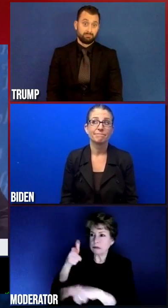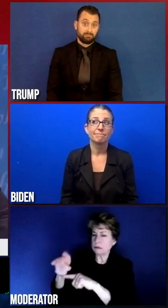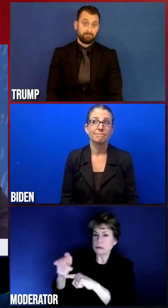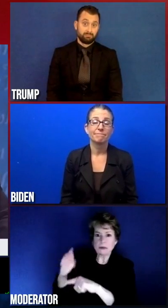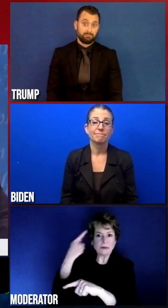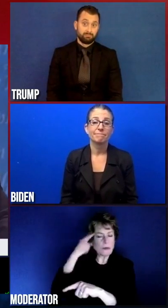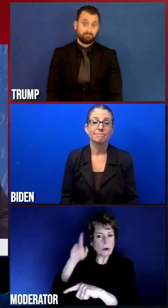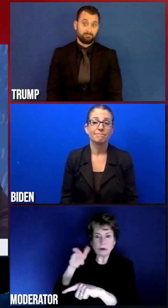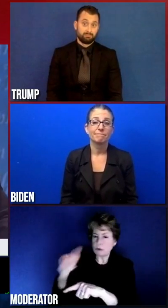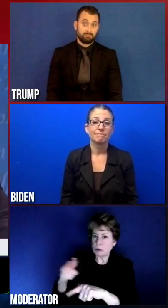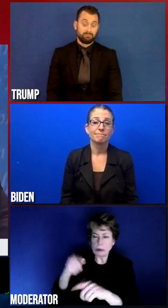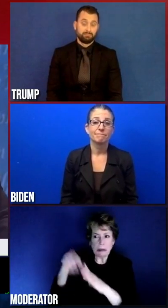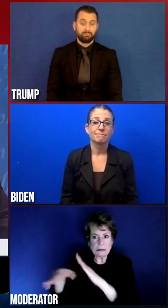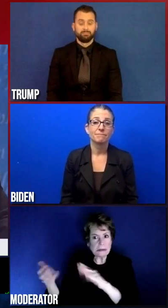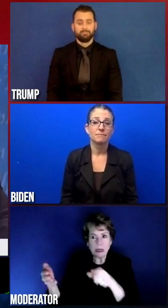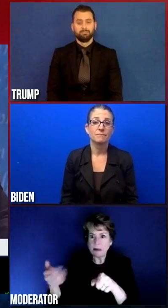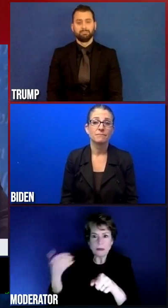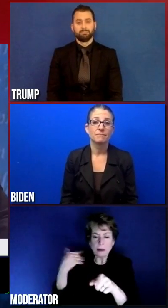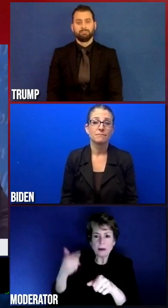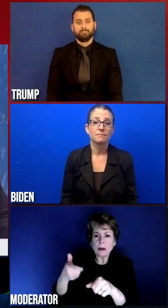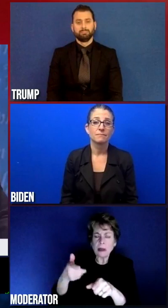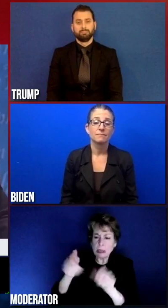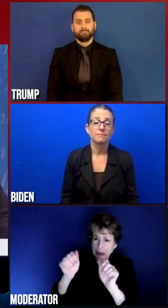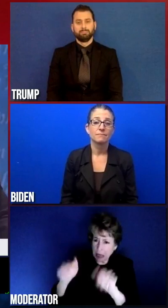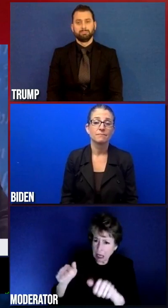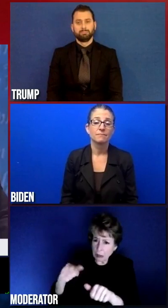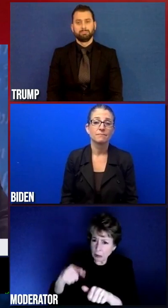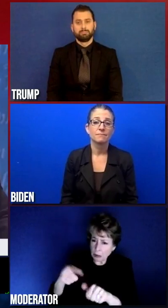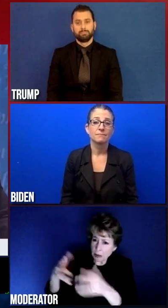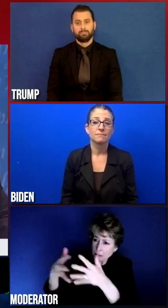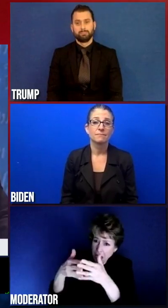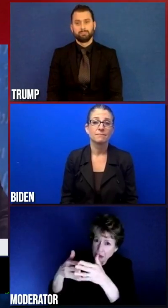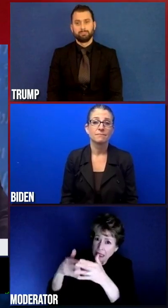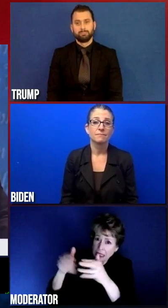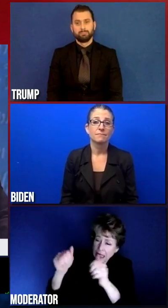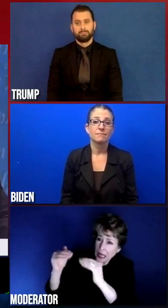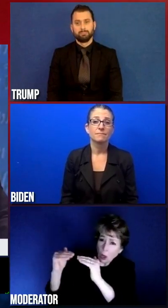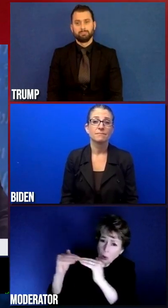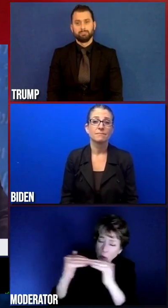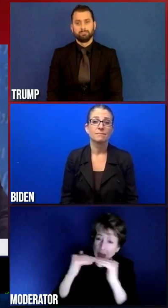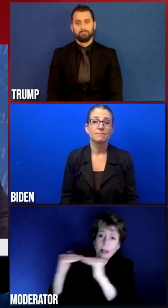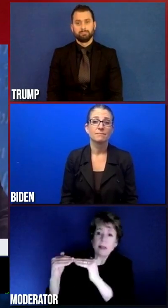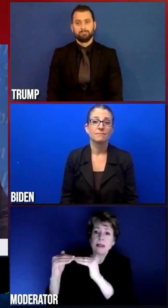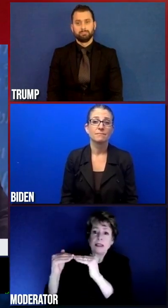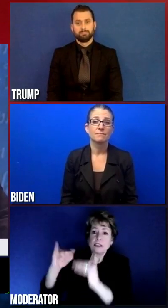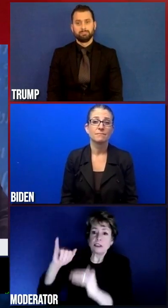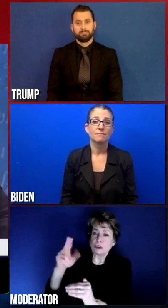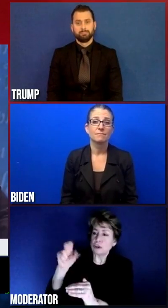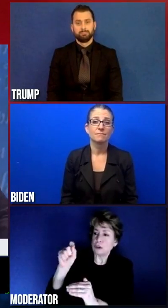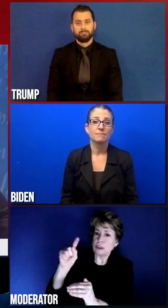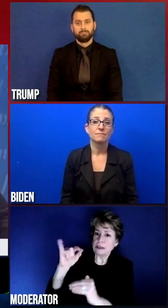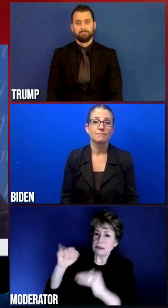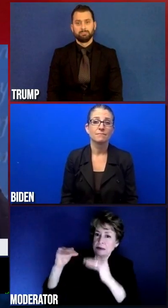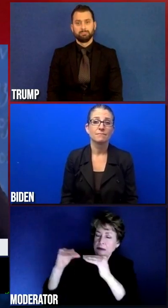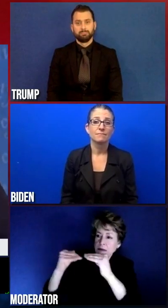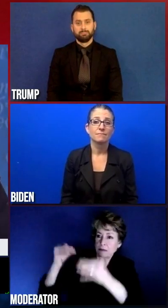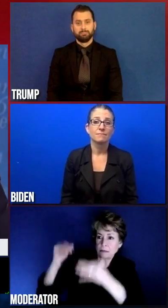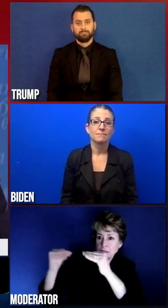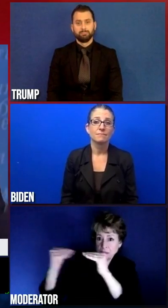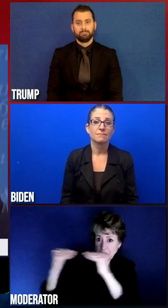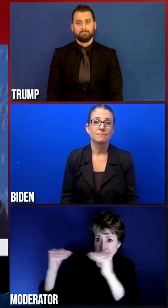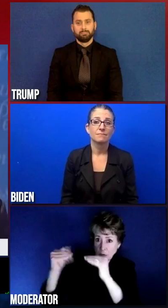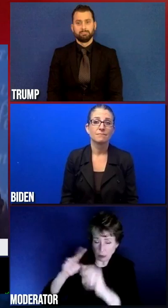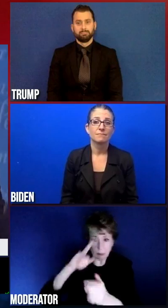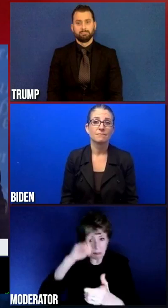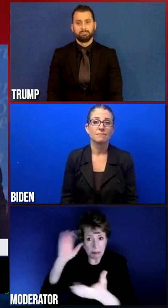be equally applied in America. Do you believe that there is a separate but unequal system of justice for blacks